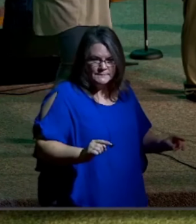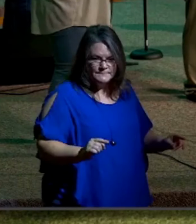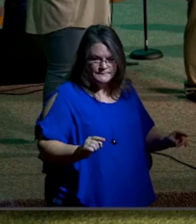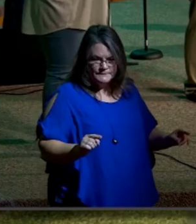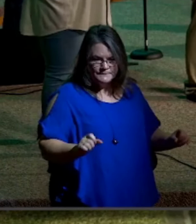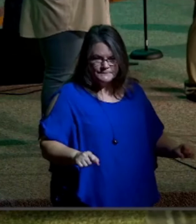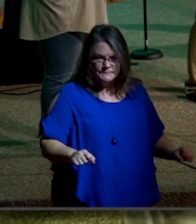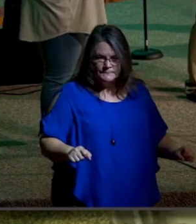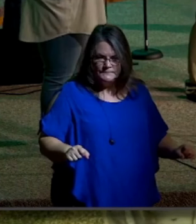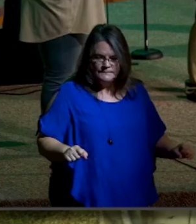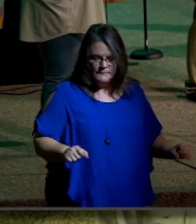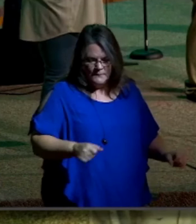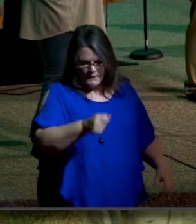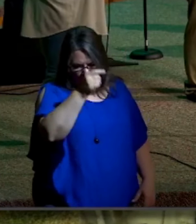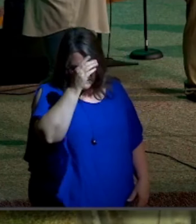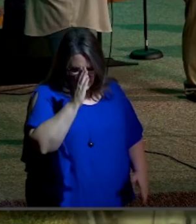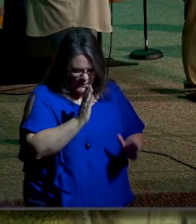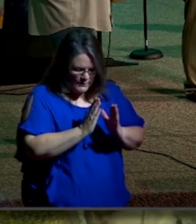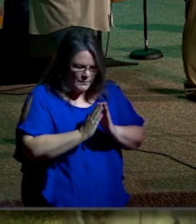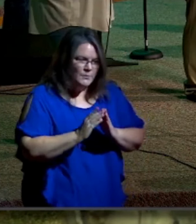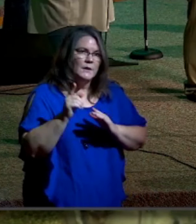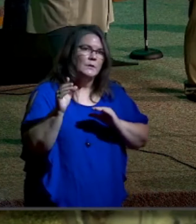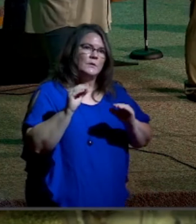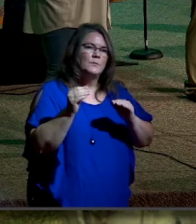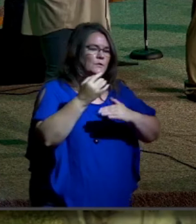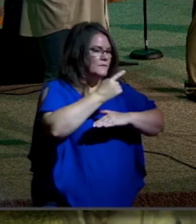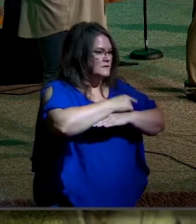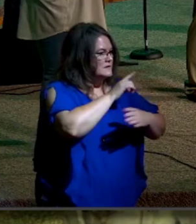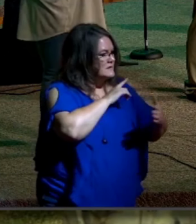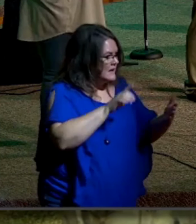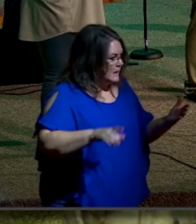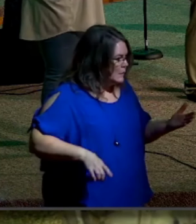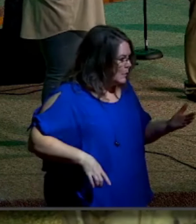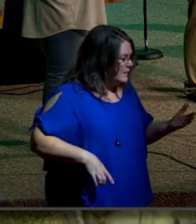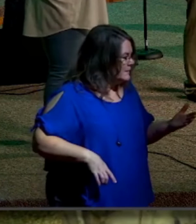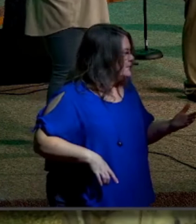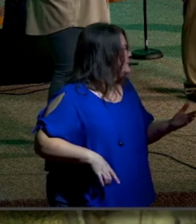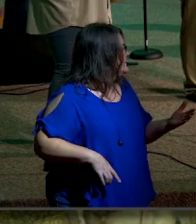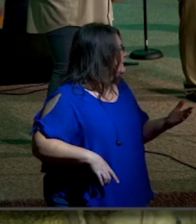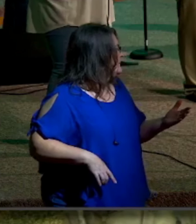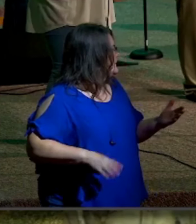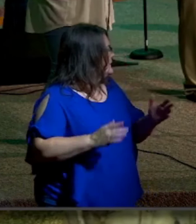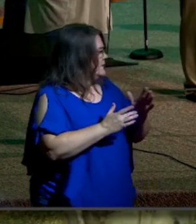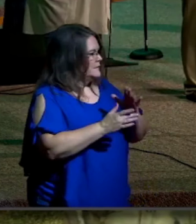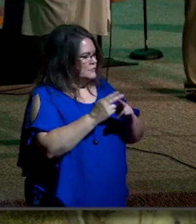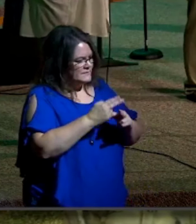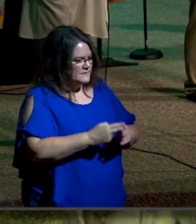So God, we just pray you would move today, Lord. In Jesus' name.